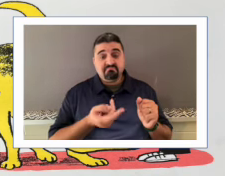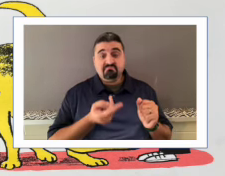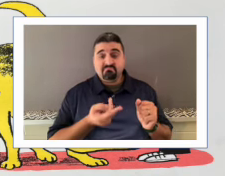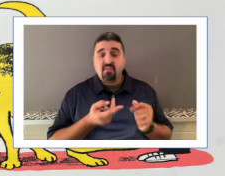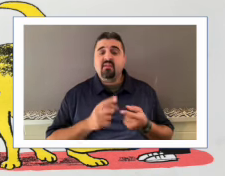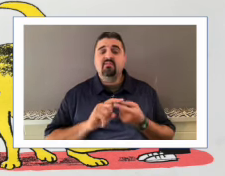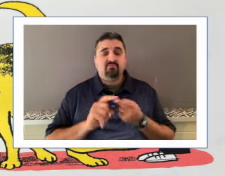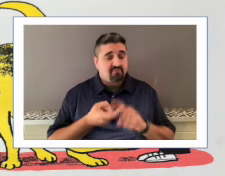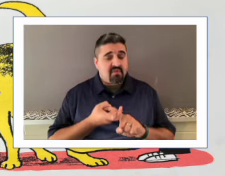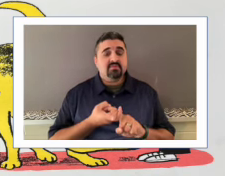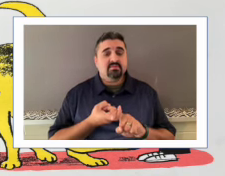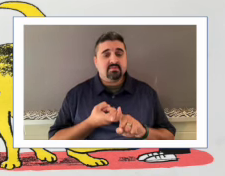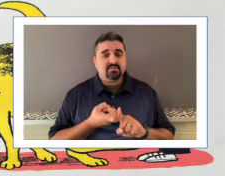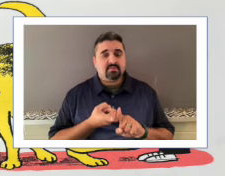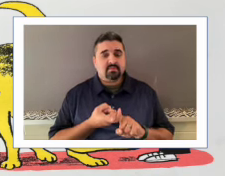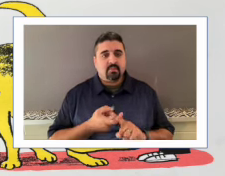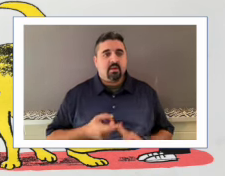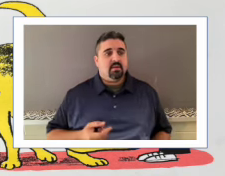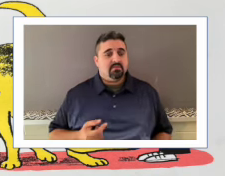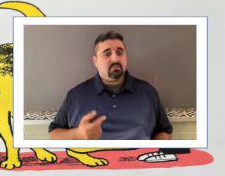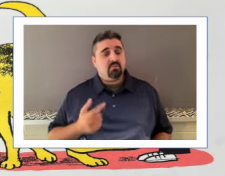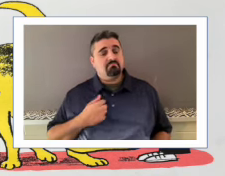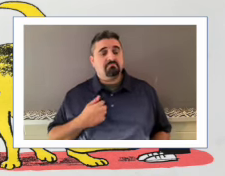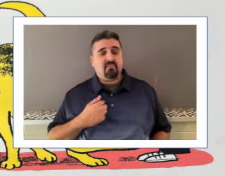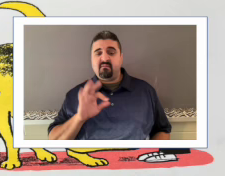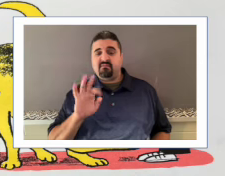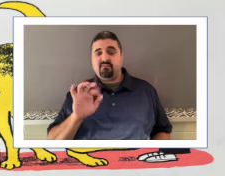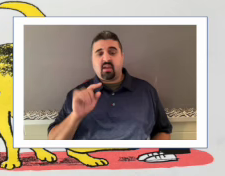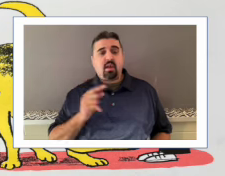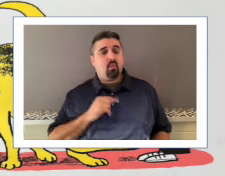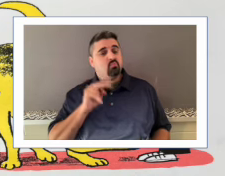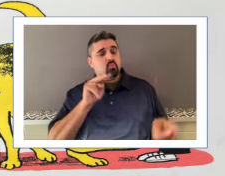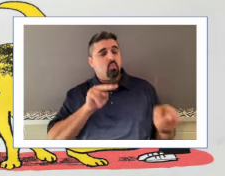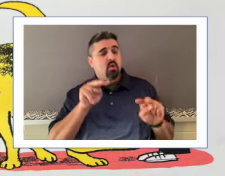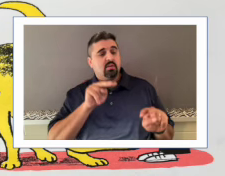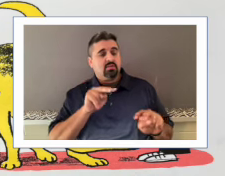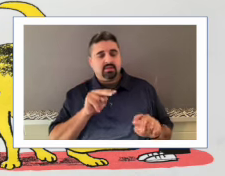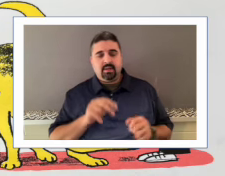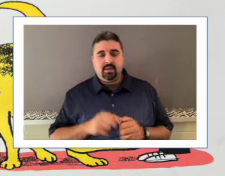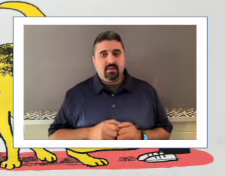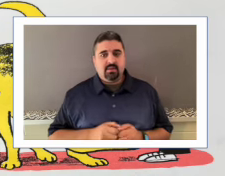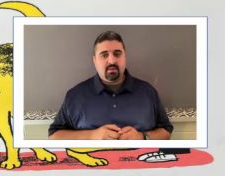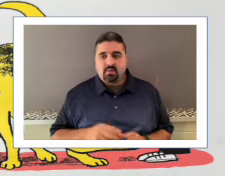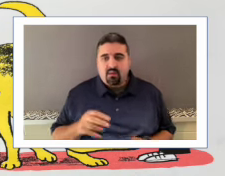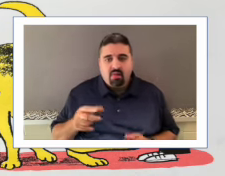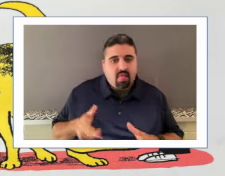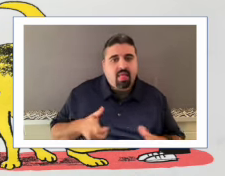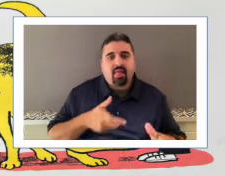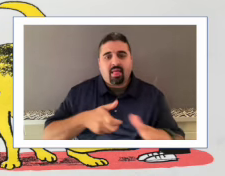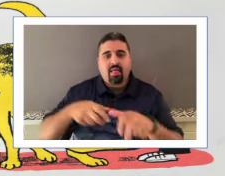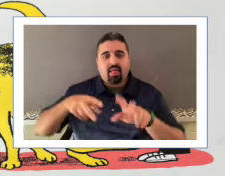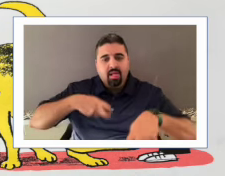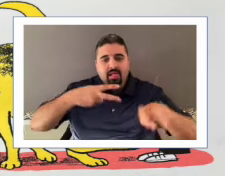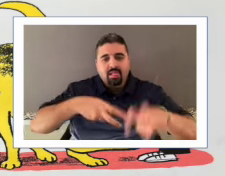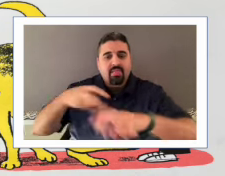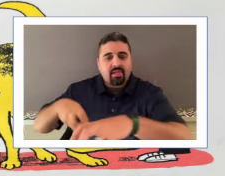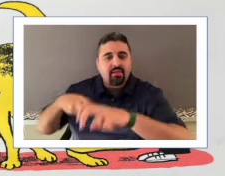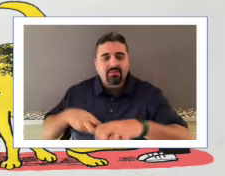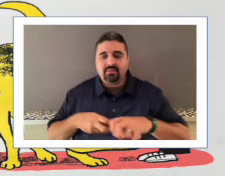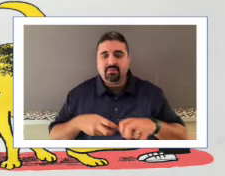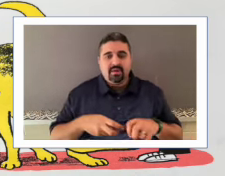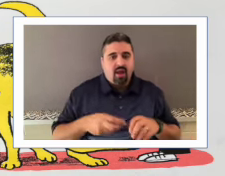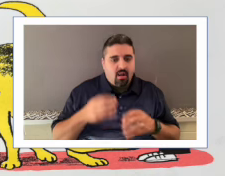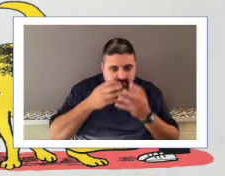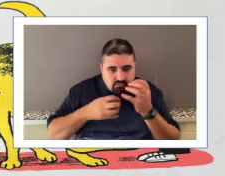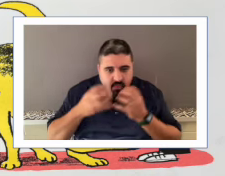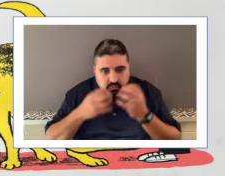And we were friends. I watched Fang run. I watched him eat. I watched him